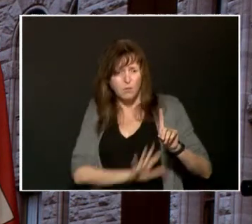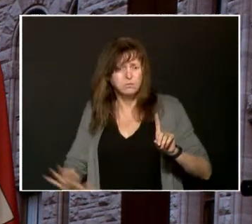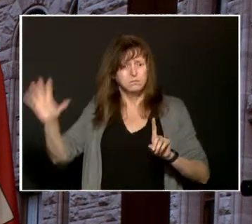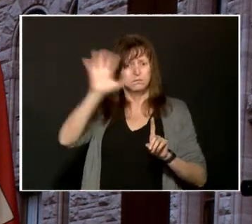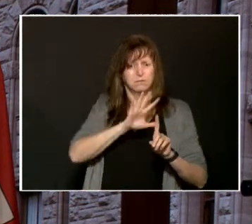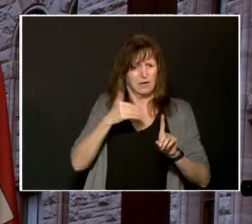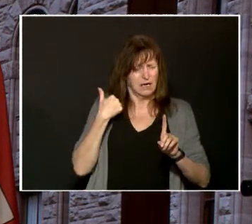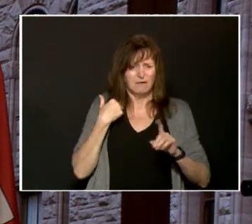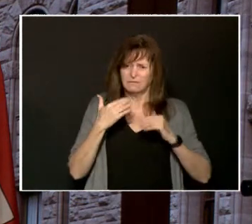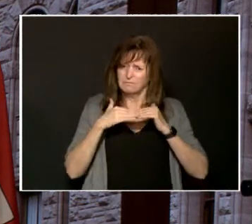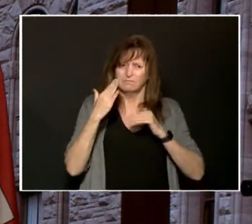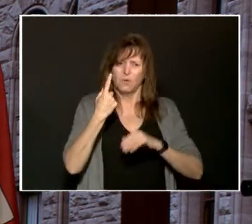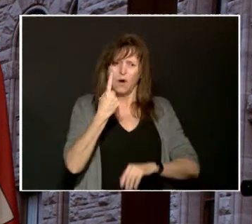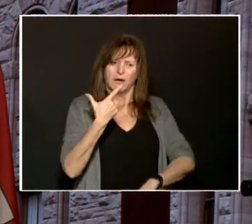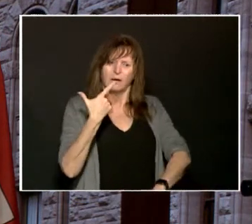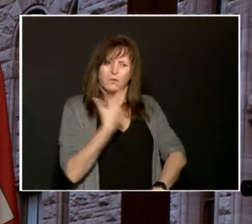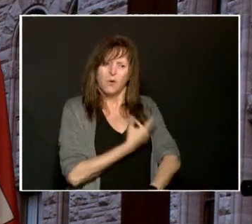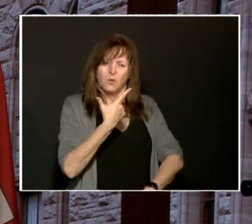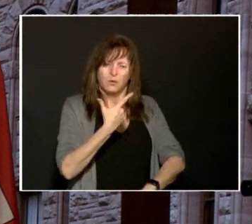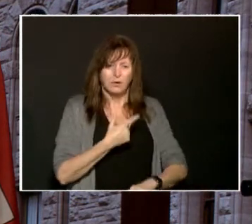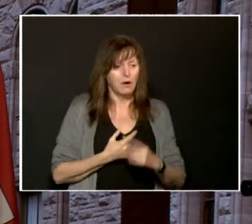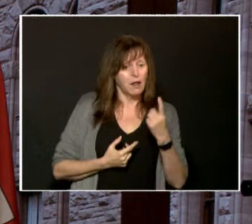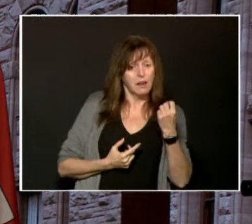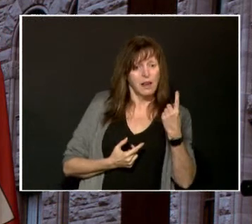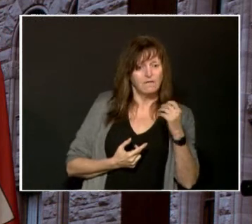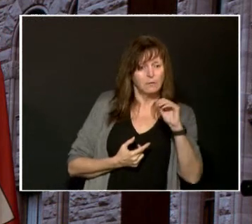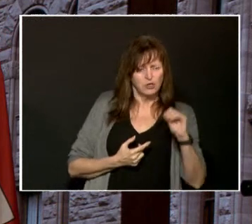than 11% who are fully immunized.